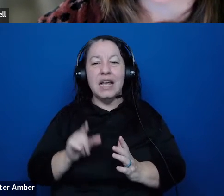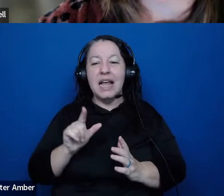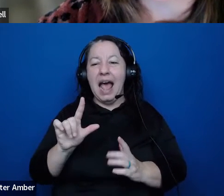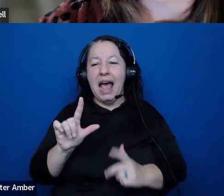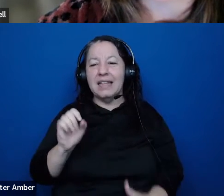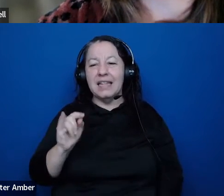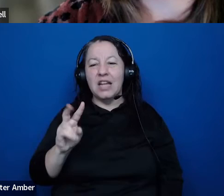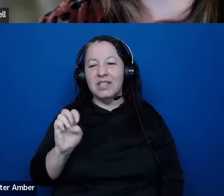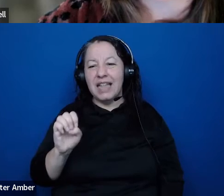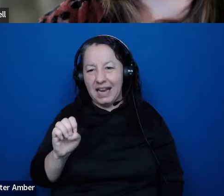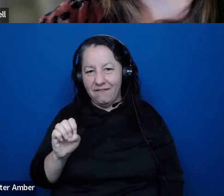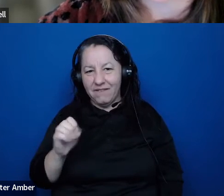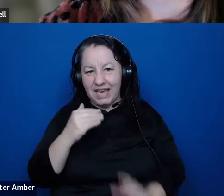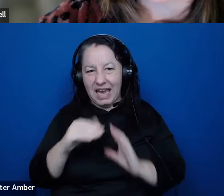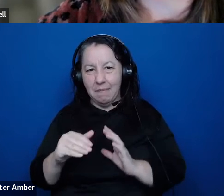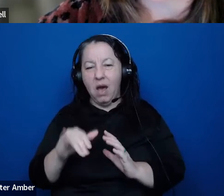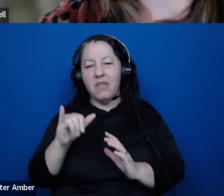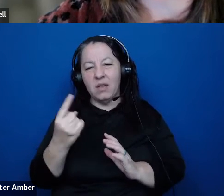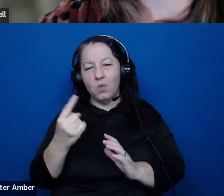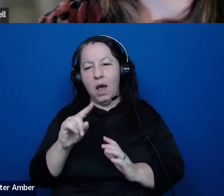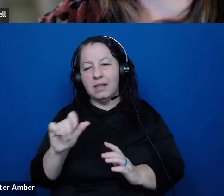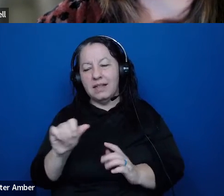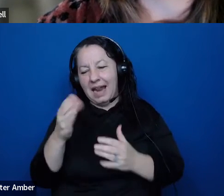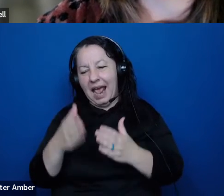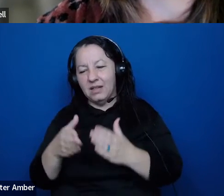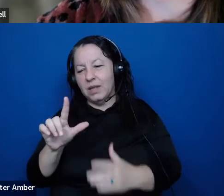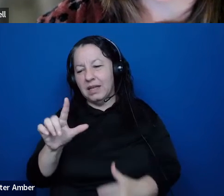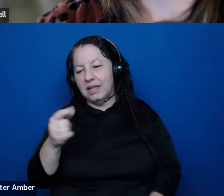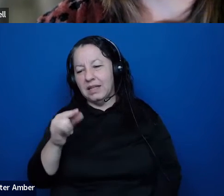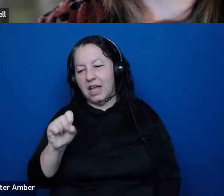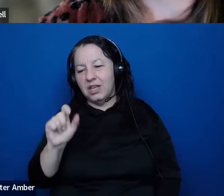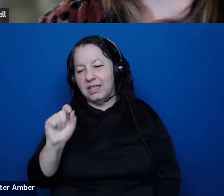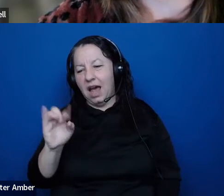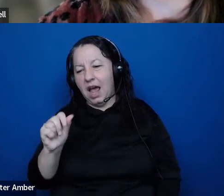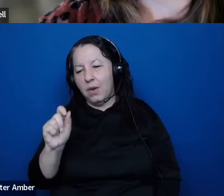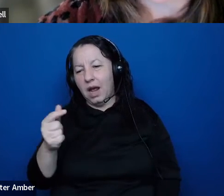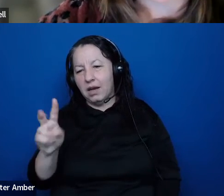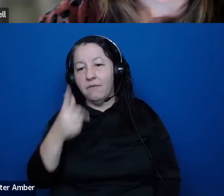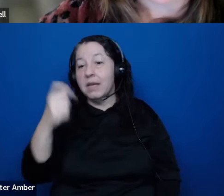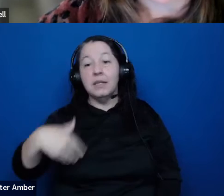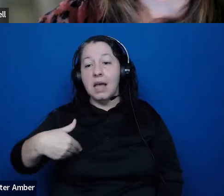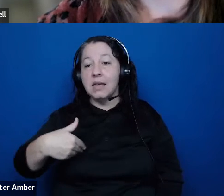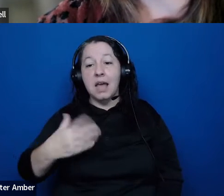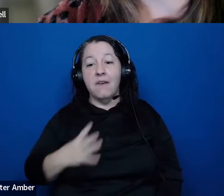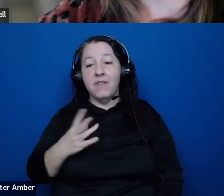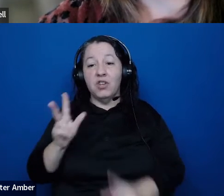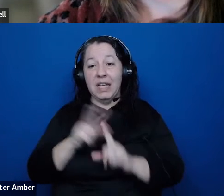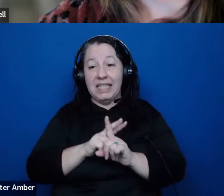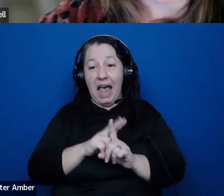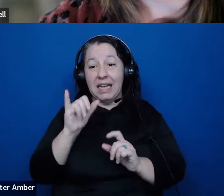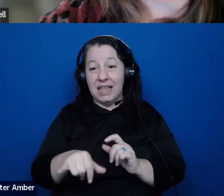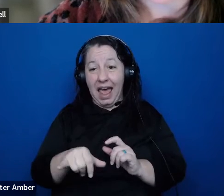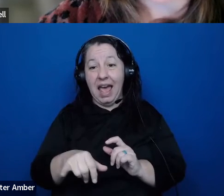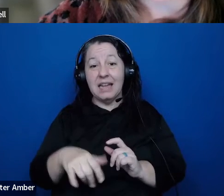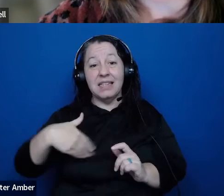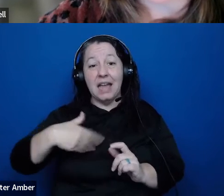email. That's the one that ends with legis.iowa.gov, because they haven't been officially assigned that yet. So email them